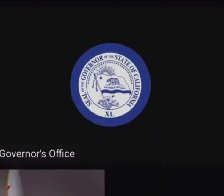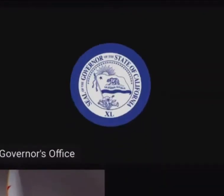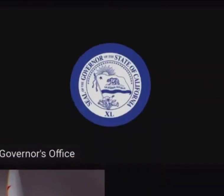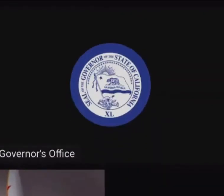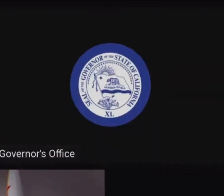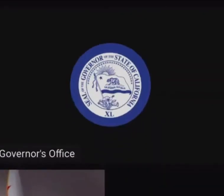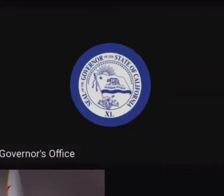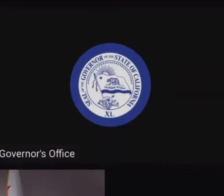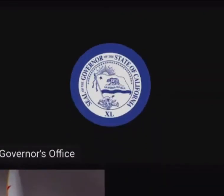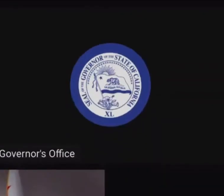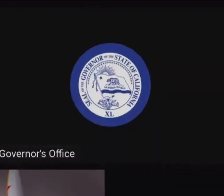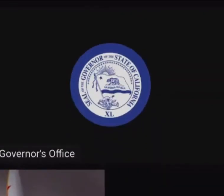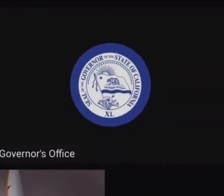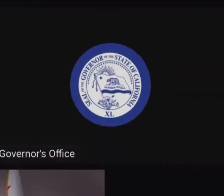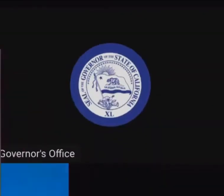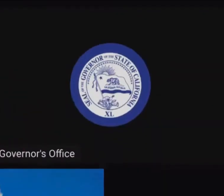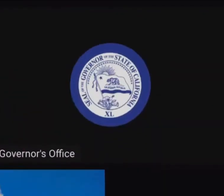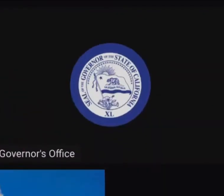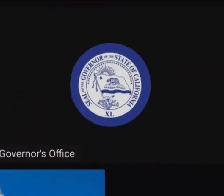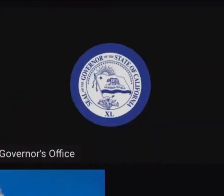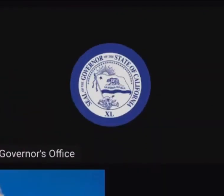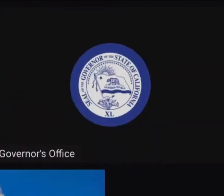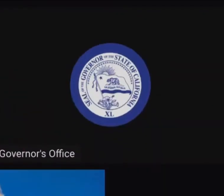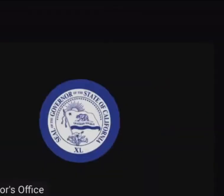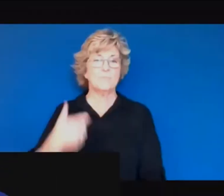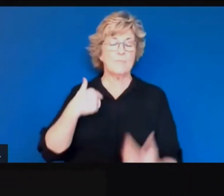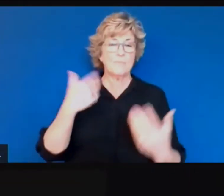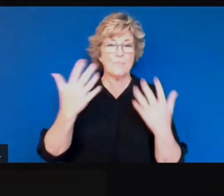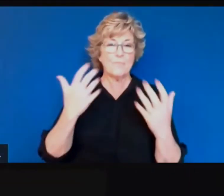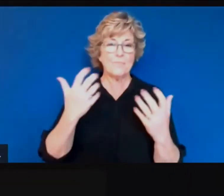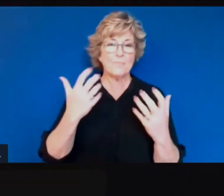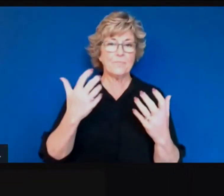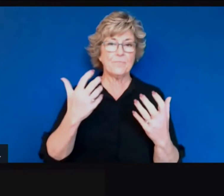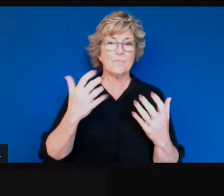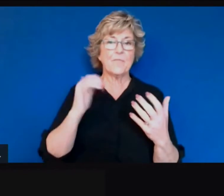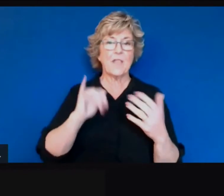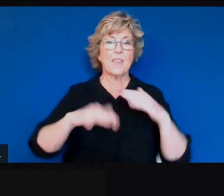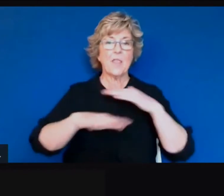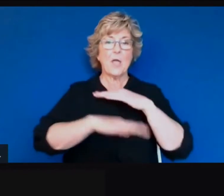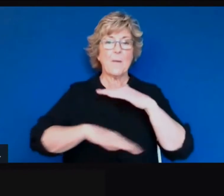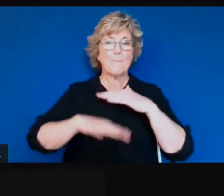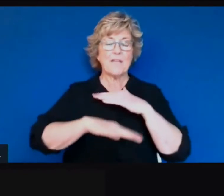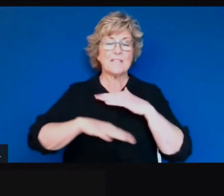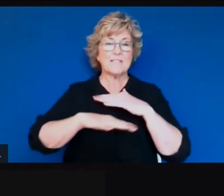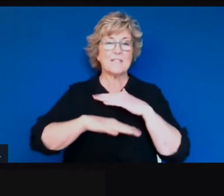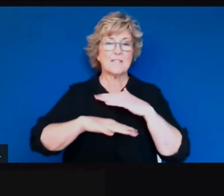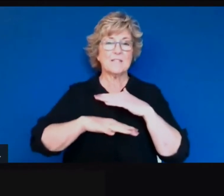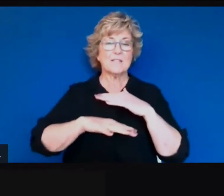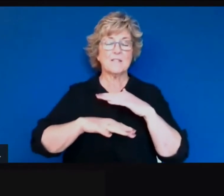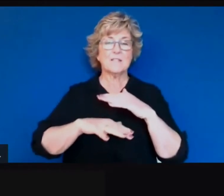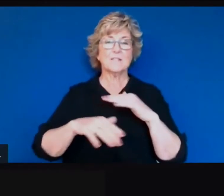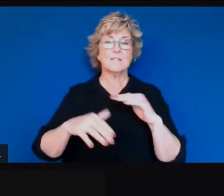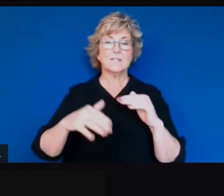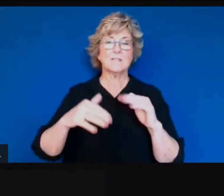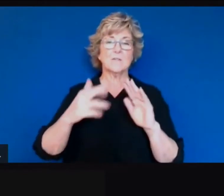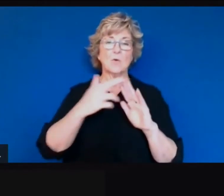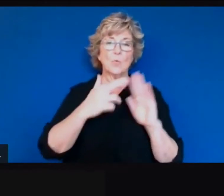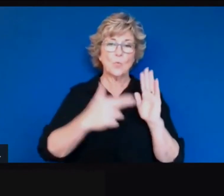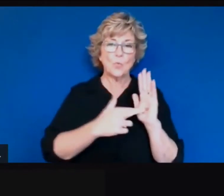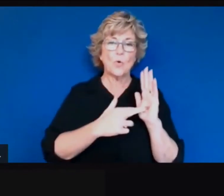Yes, Governor, and just to underscore, the fundamental platform that California's